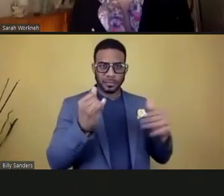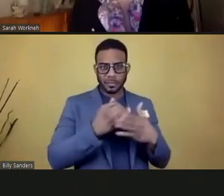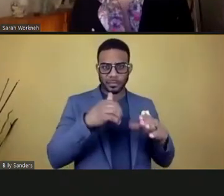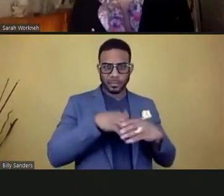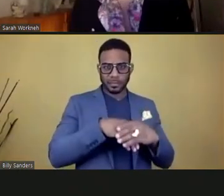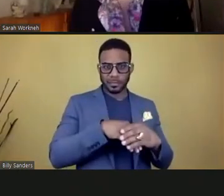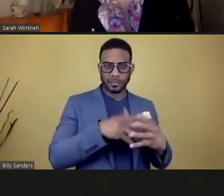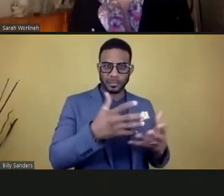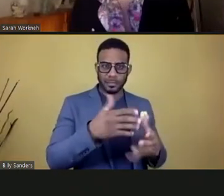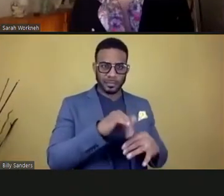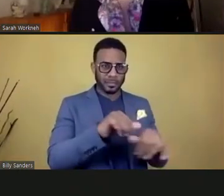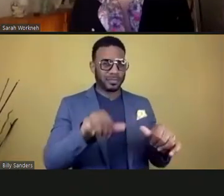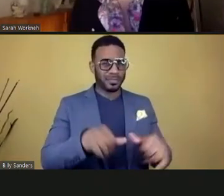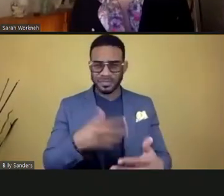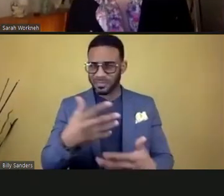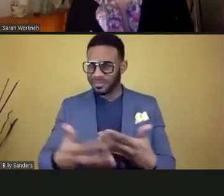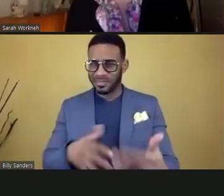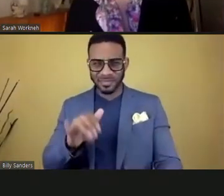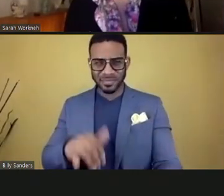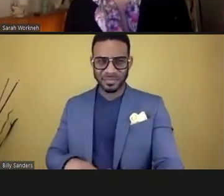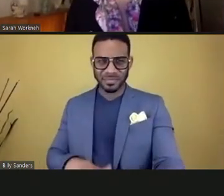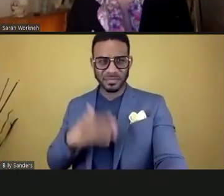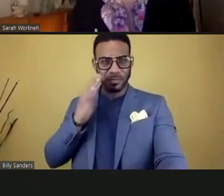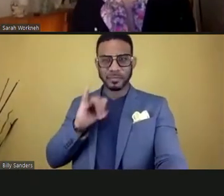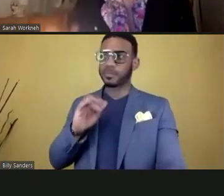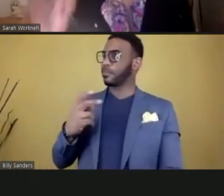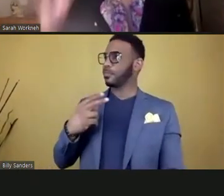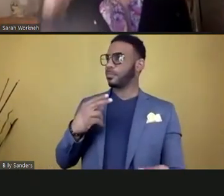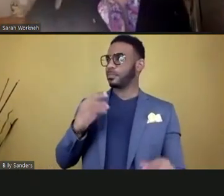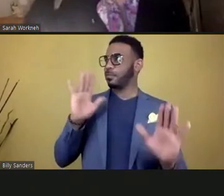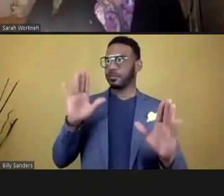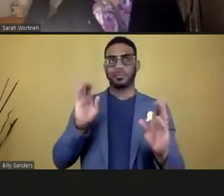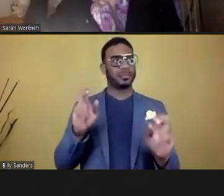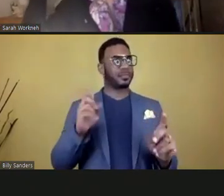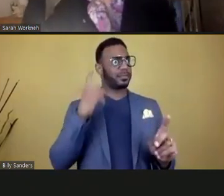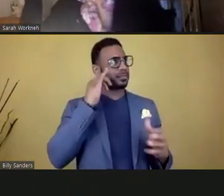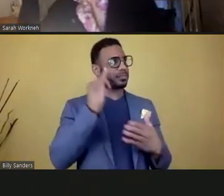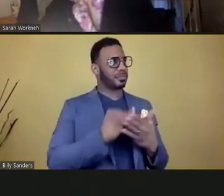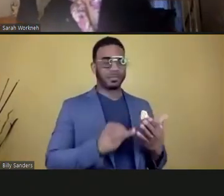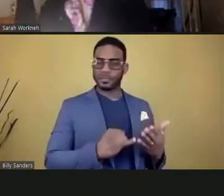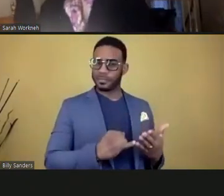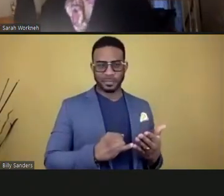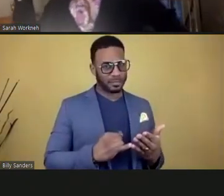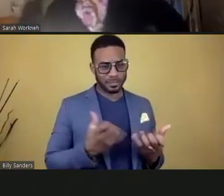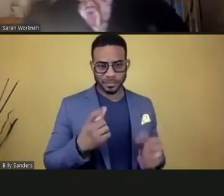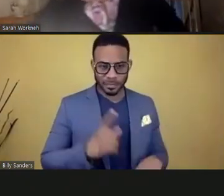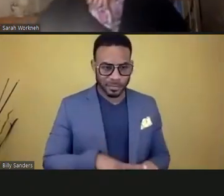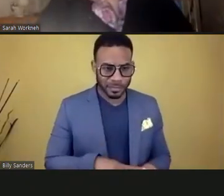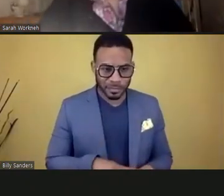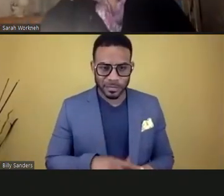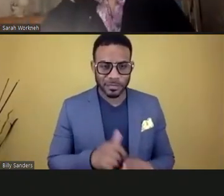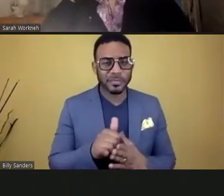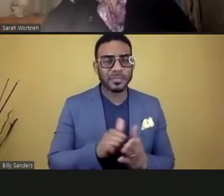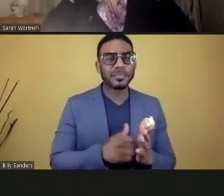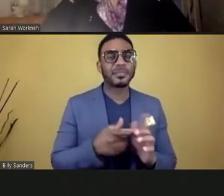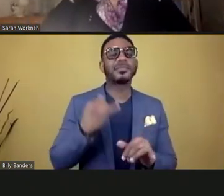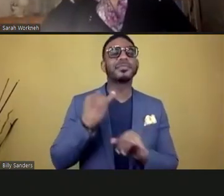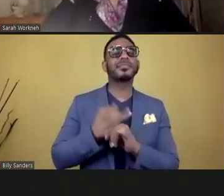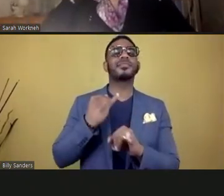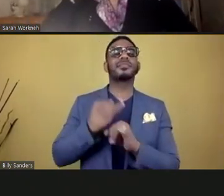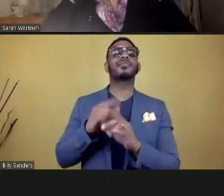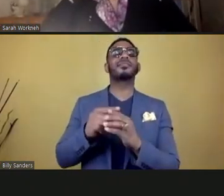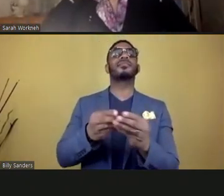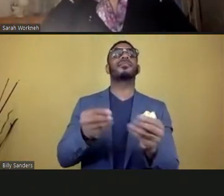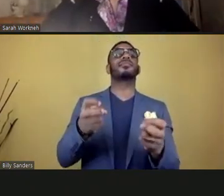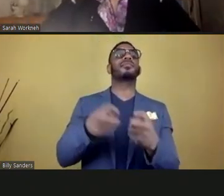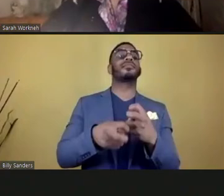to engage that area. So where it seems like, oh, there's these great opportunities for the artists, a lot of times there's an agenda from the institution to solve